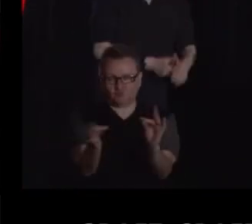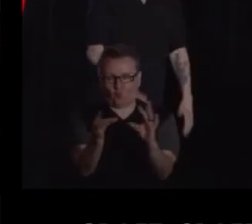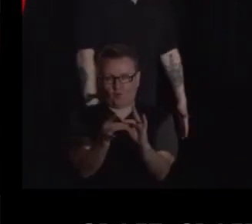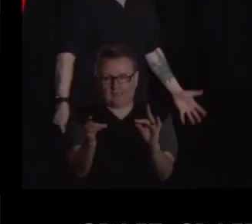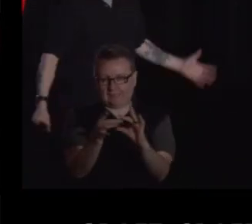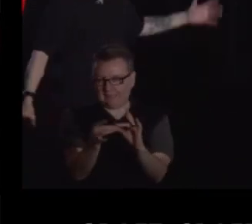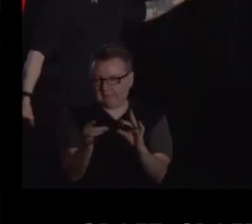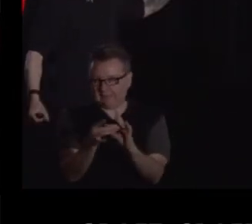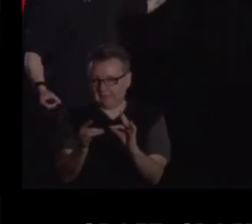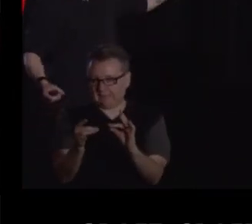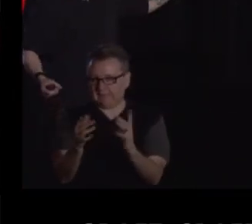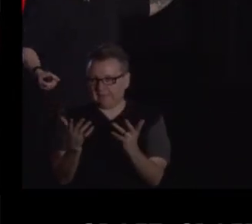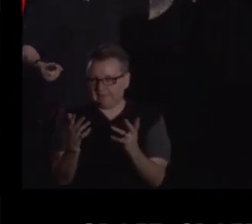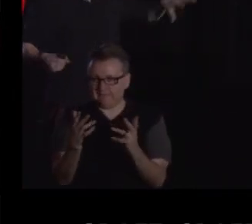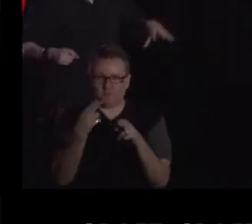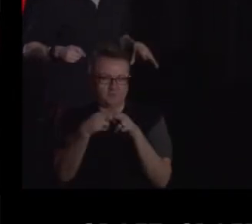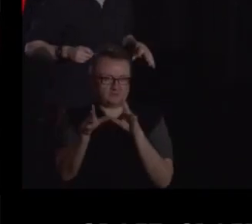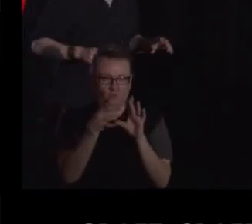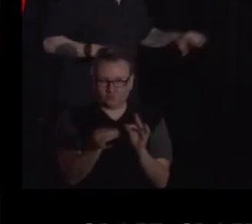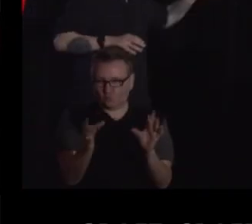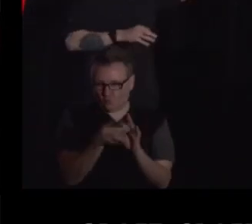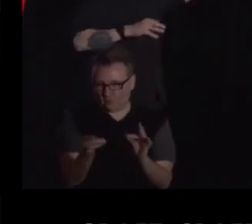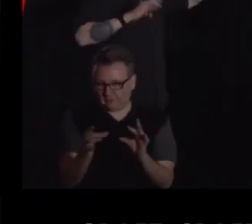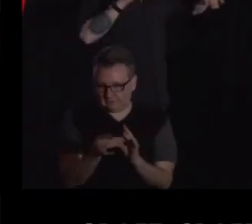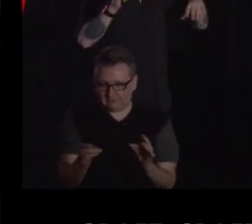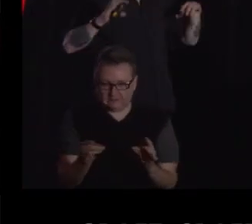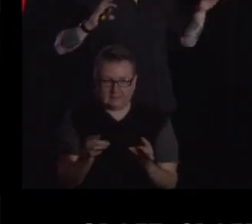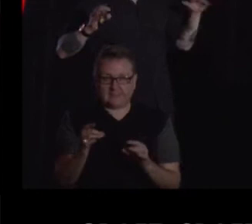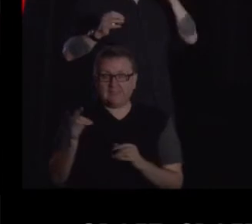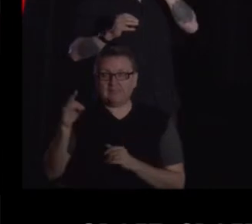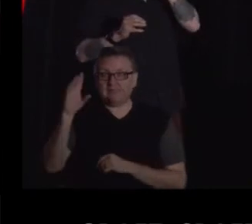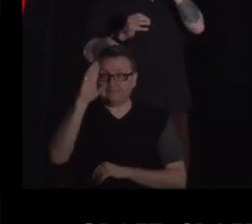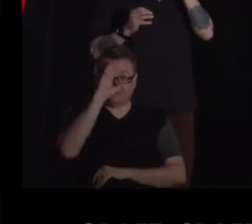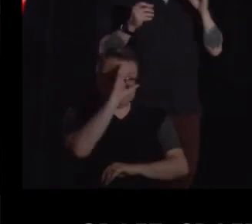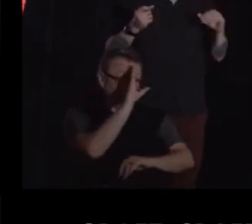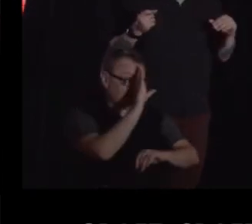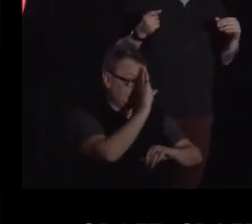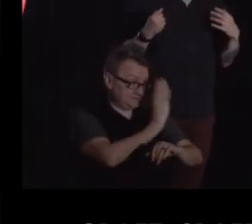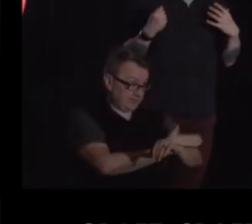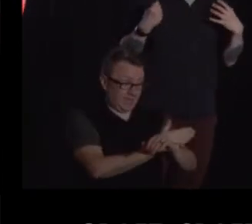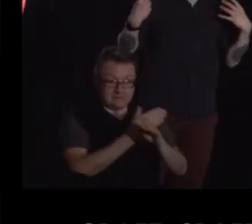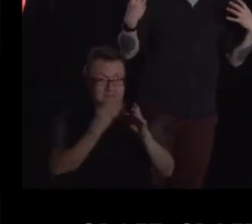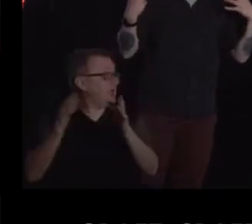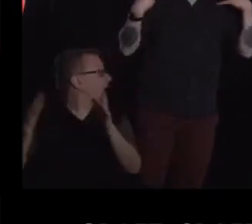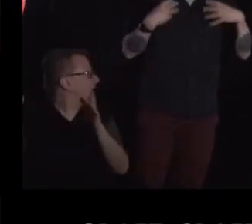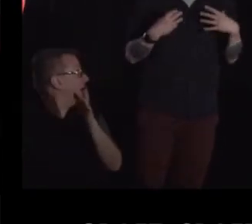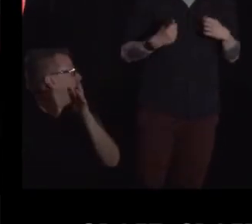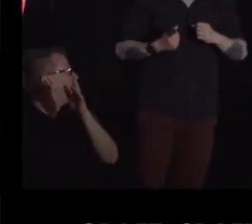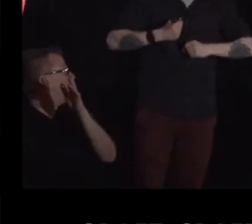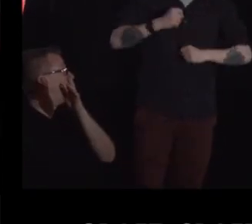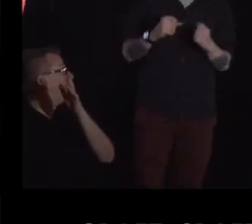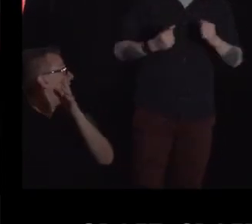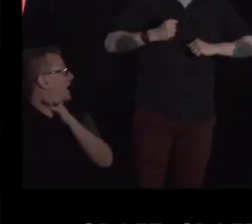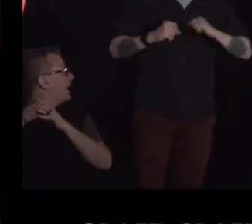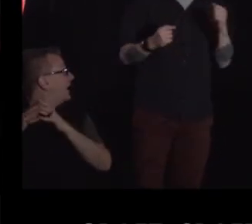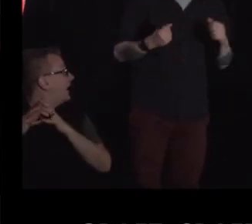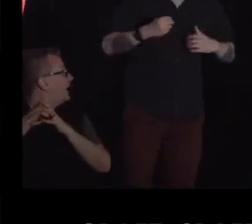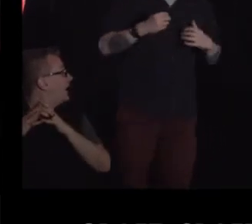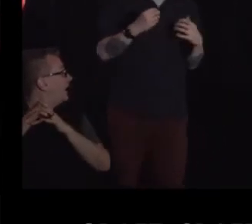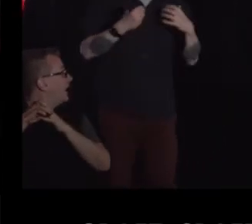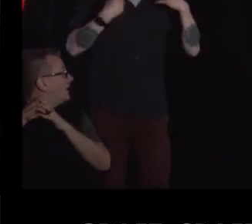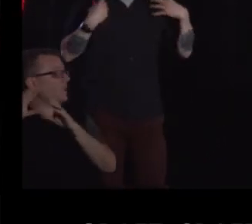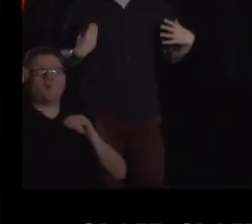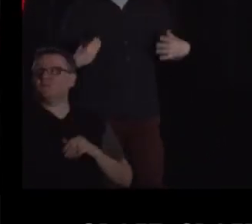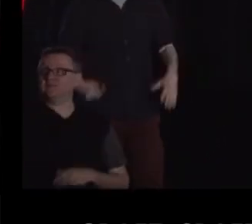fable. And basically, if you've not heard it, it's that the sun and the wind have this contest to see who can get the man walking down on